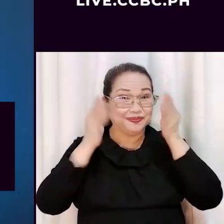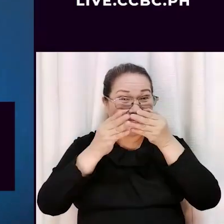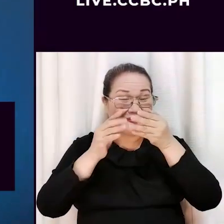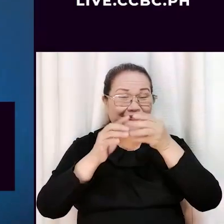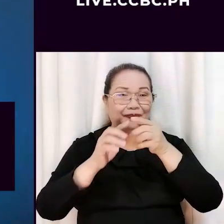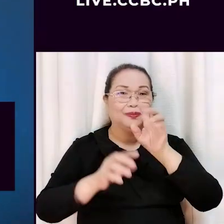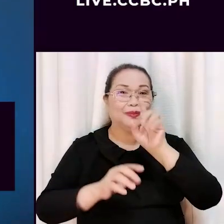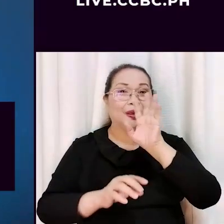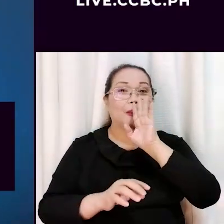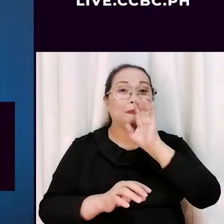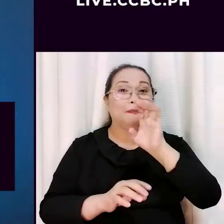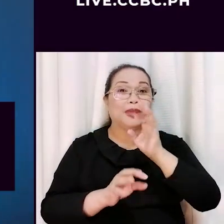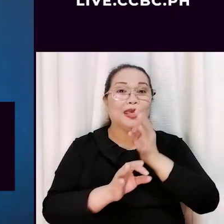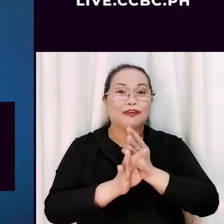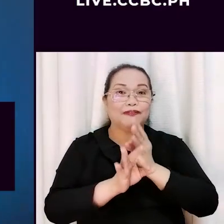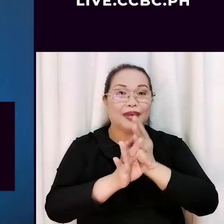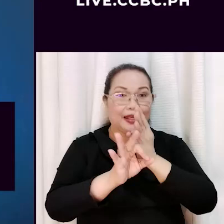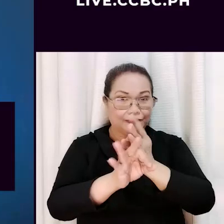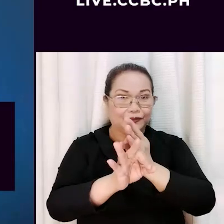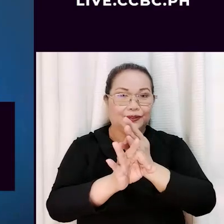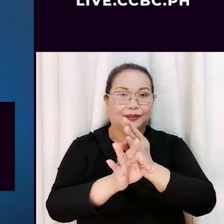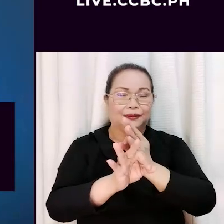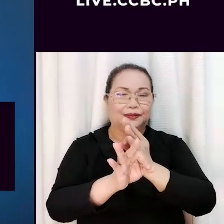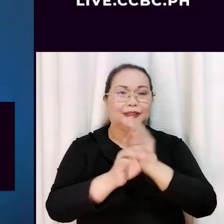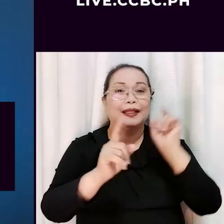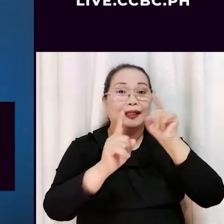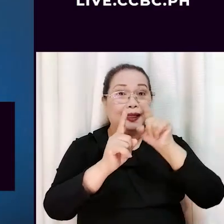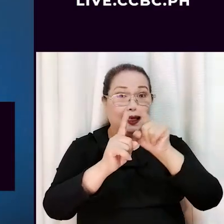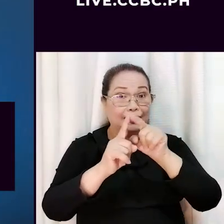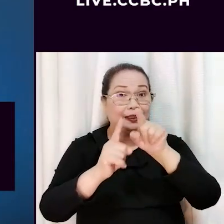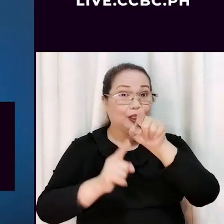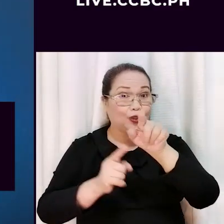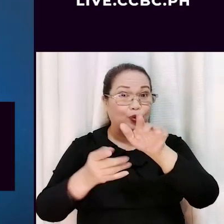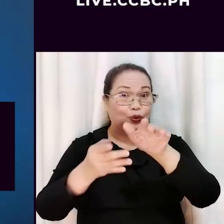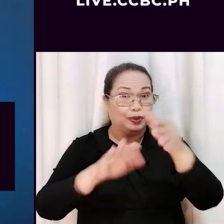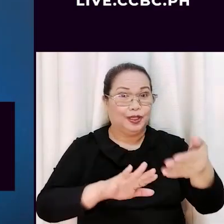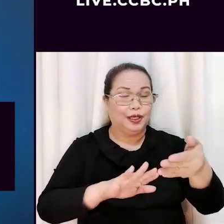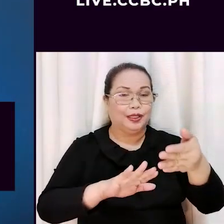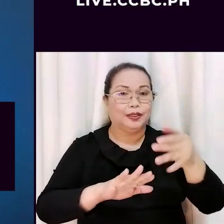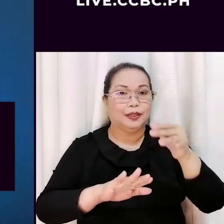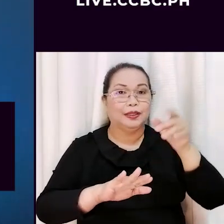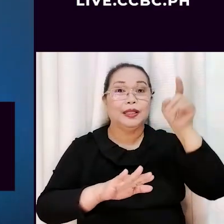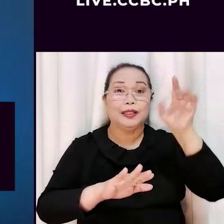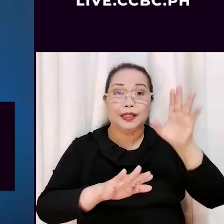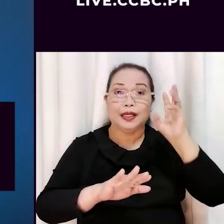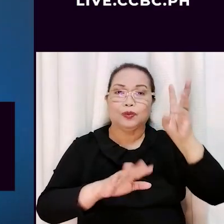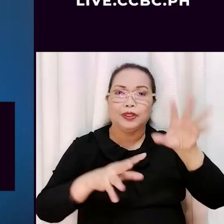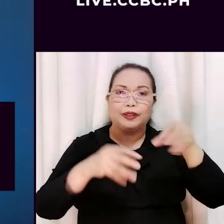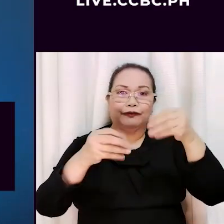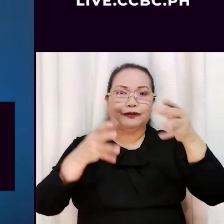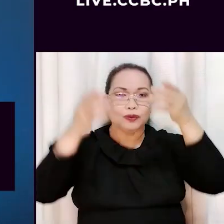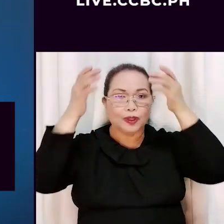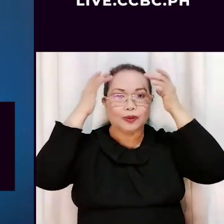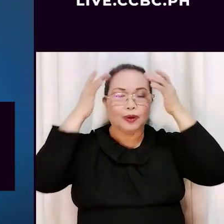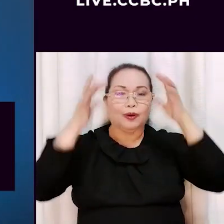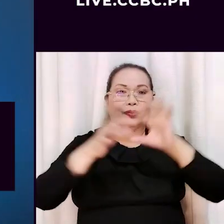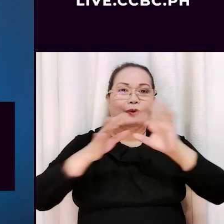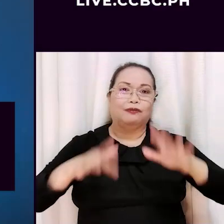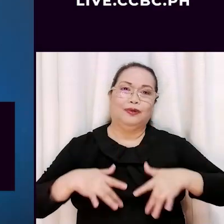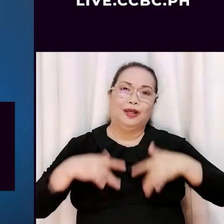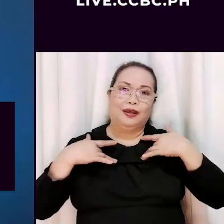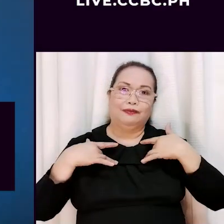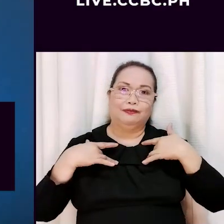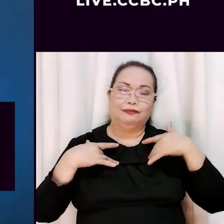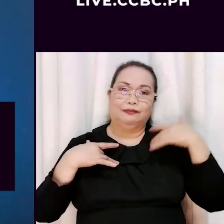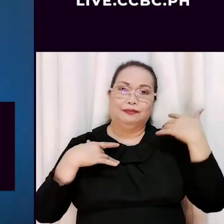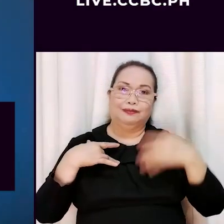Be faithful until death, and I will give you the crown of life. Wow.